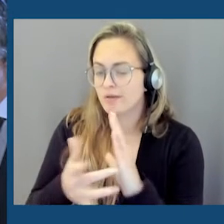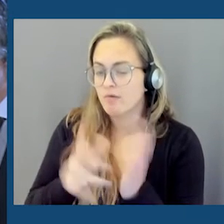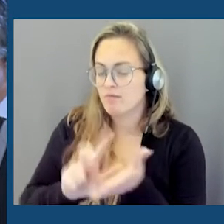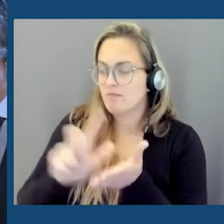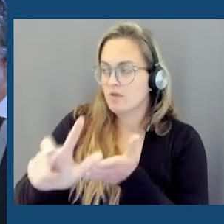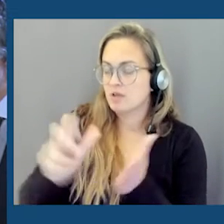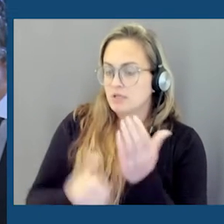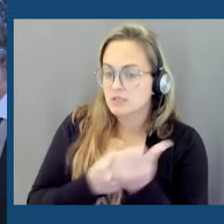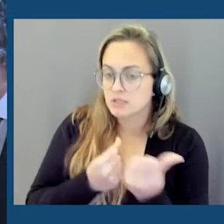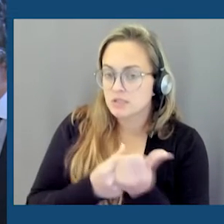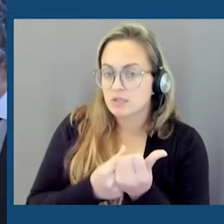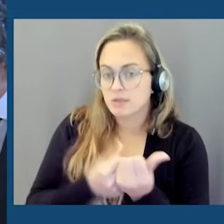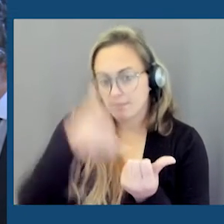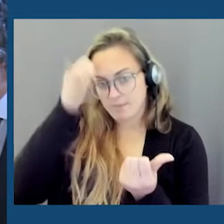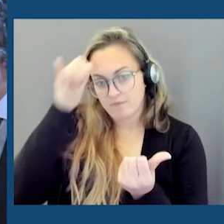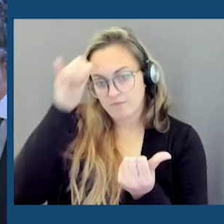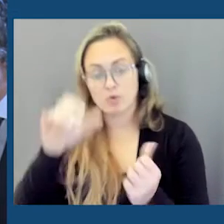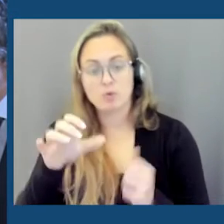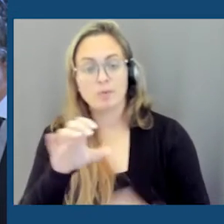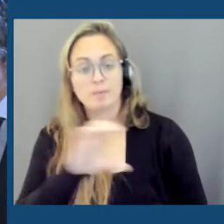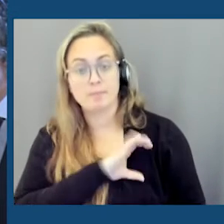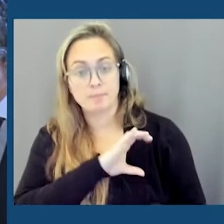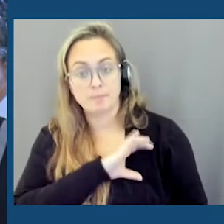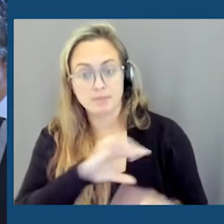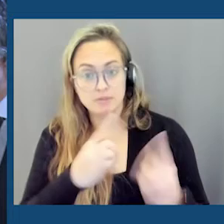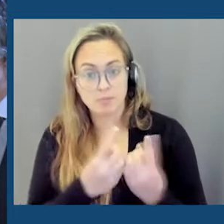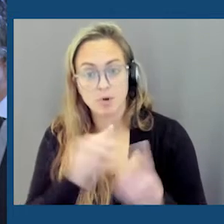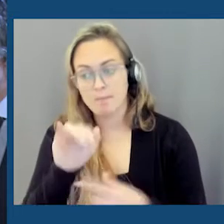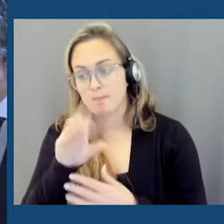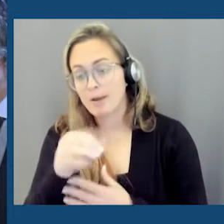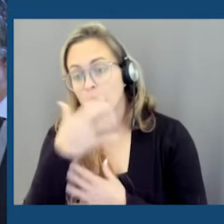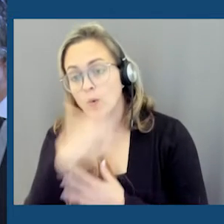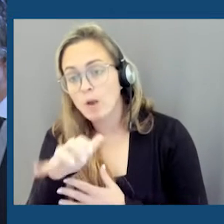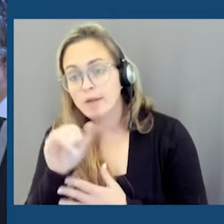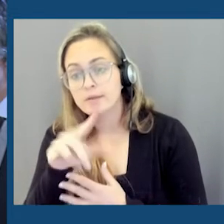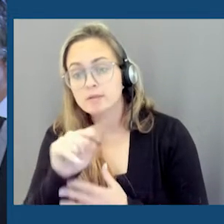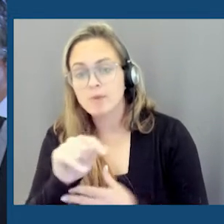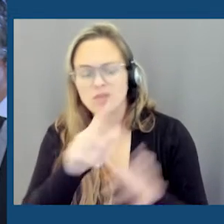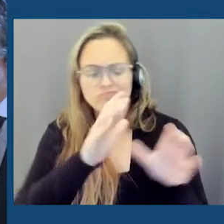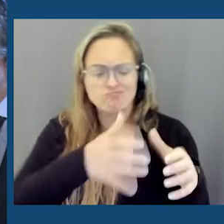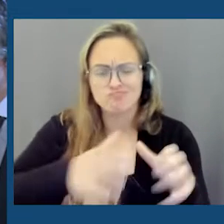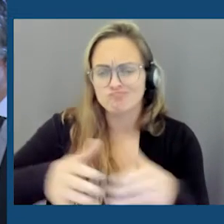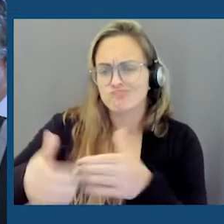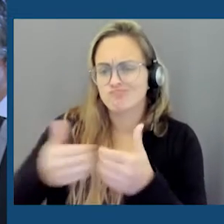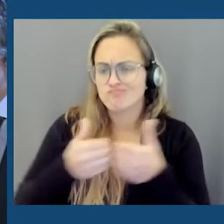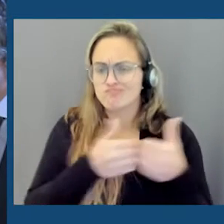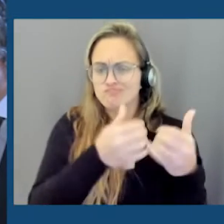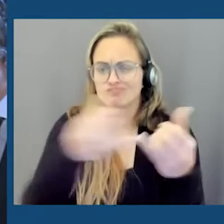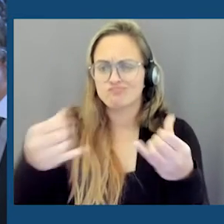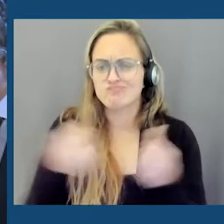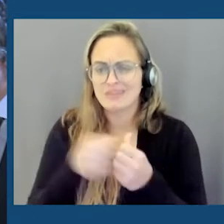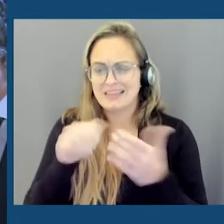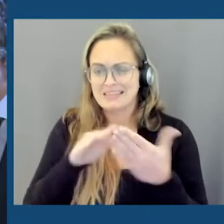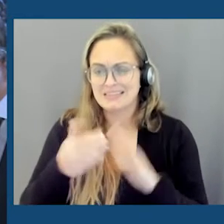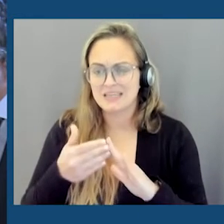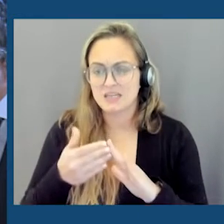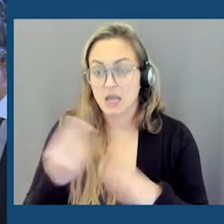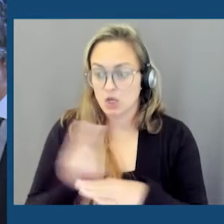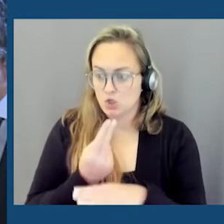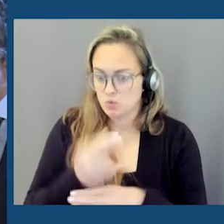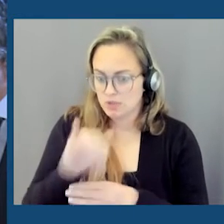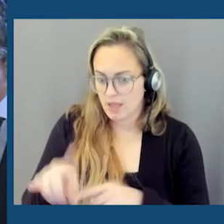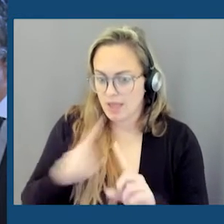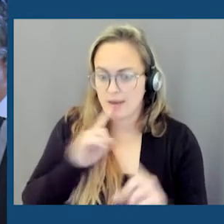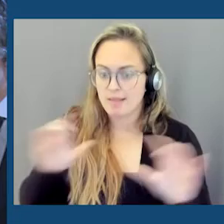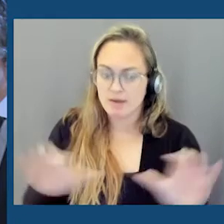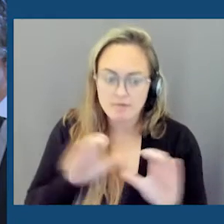Department implemented micro hotspots, 500-foot by 500-foot grids of the entire city. And they were able to use those grids and the activities